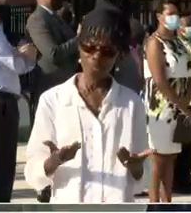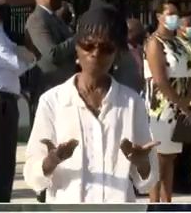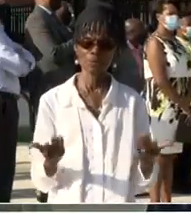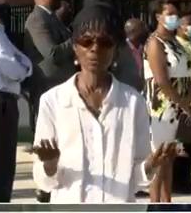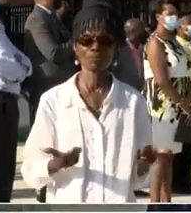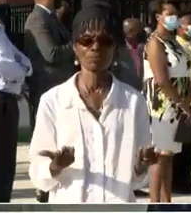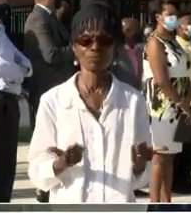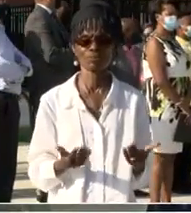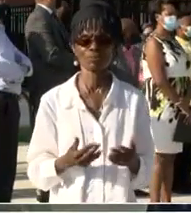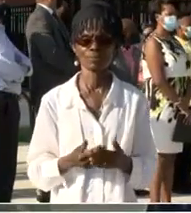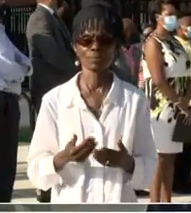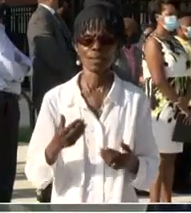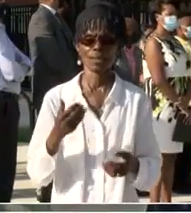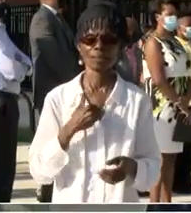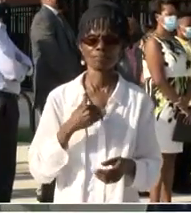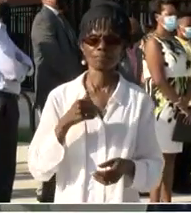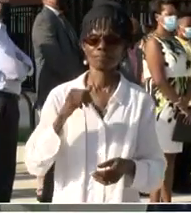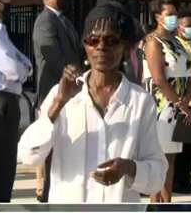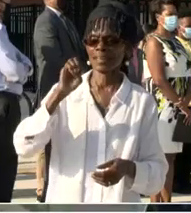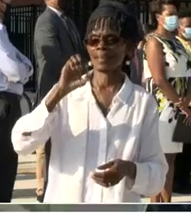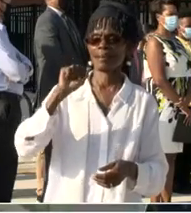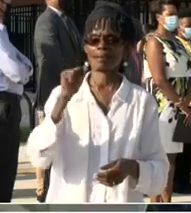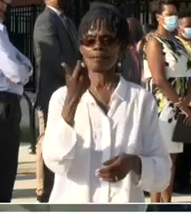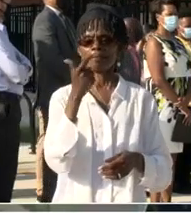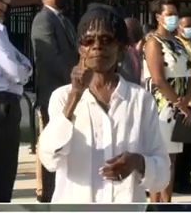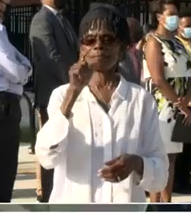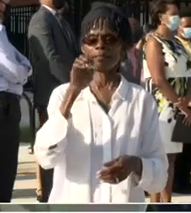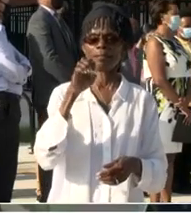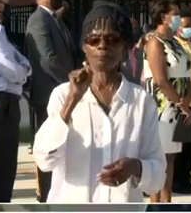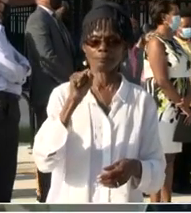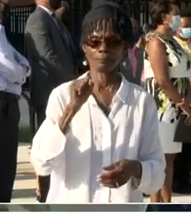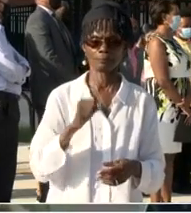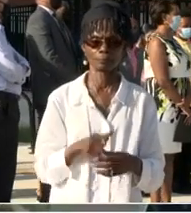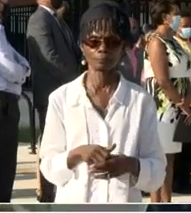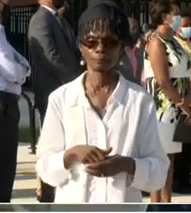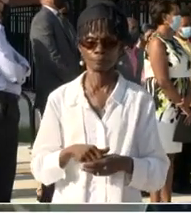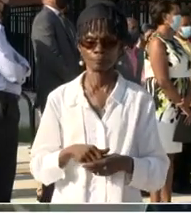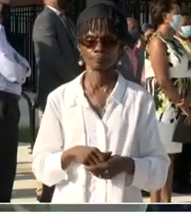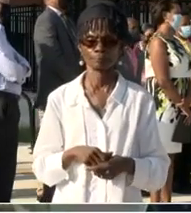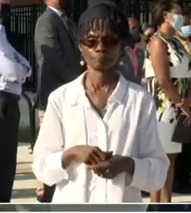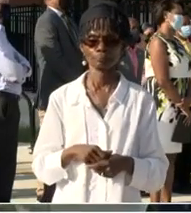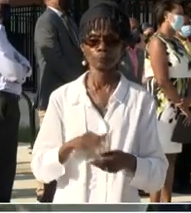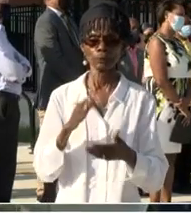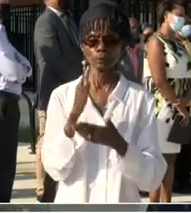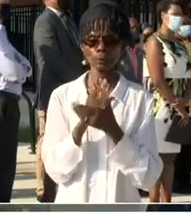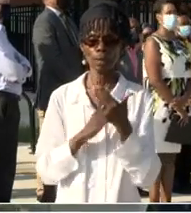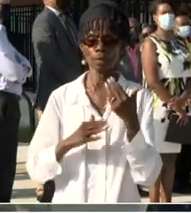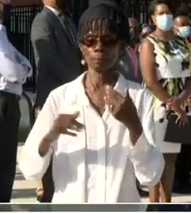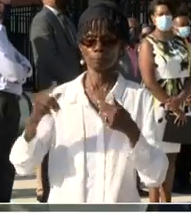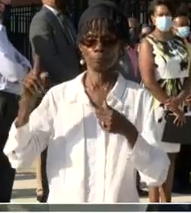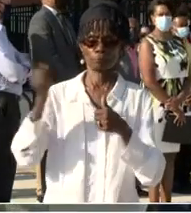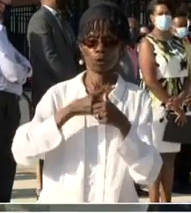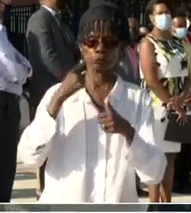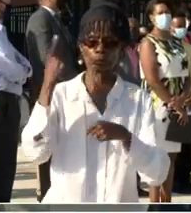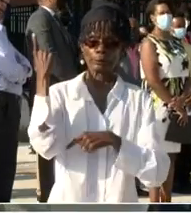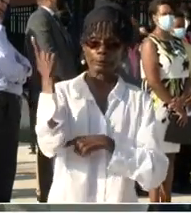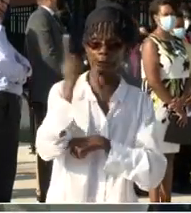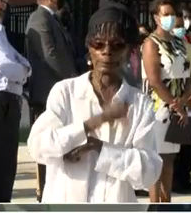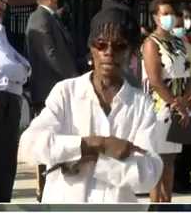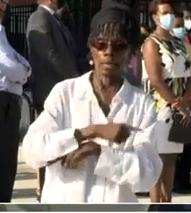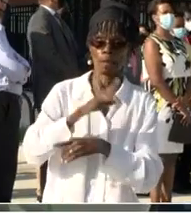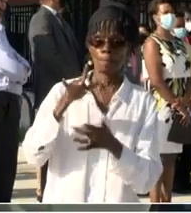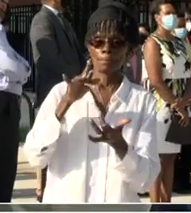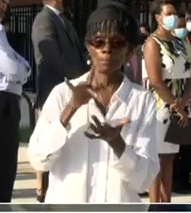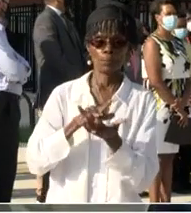For many of you, even those of you in 7th grade, this will be your first day of in-person learning in a middle school, and what an amazing space in which to have